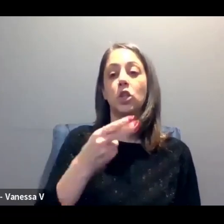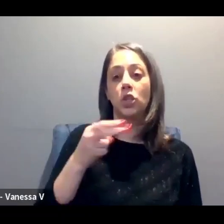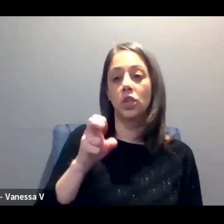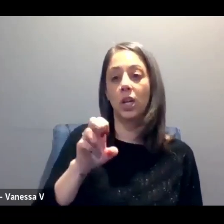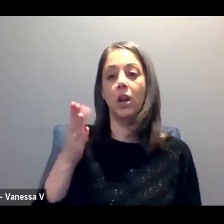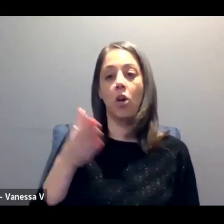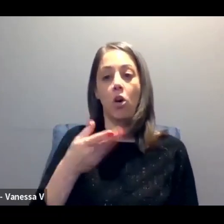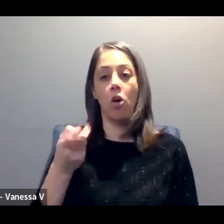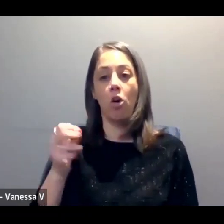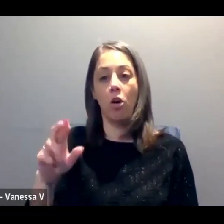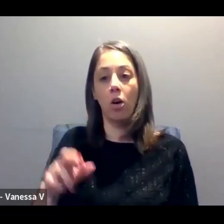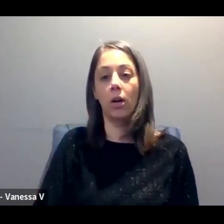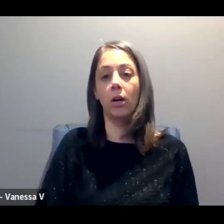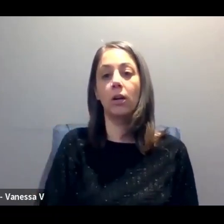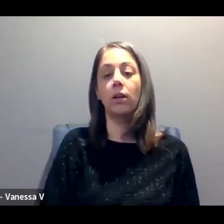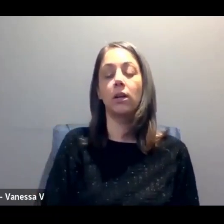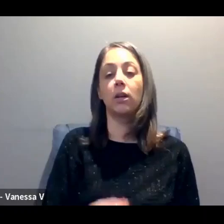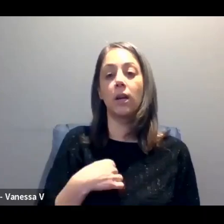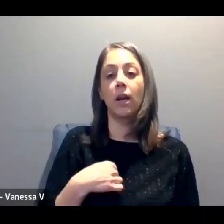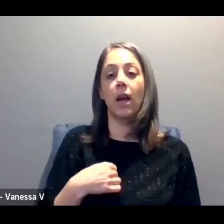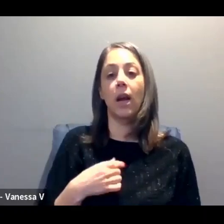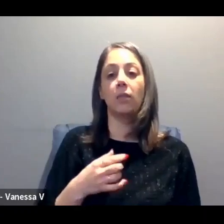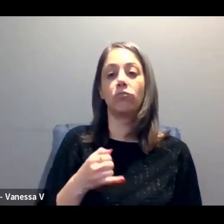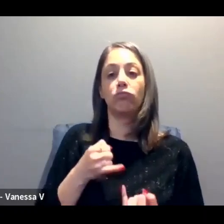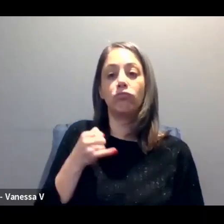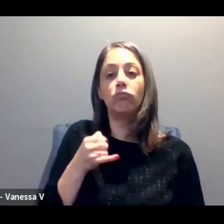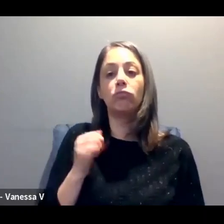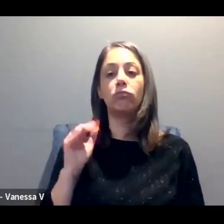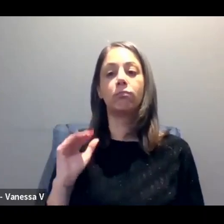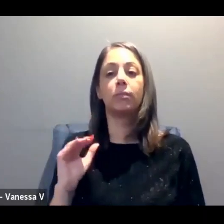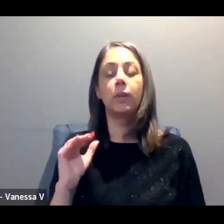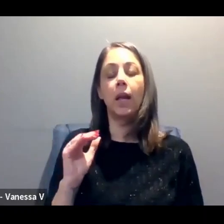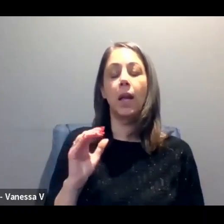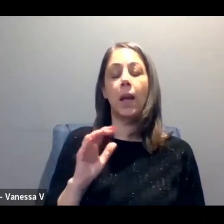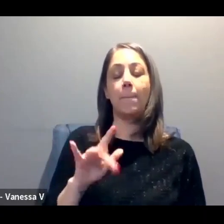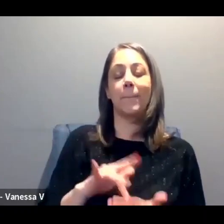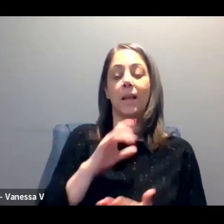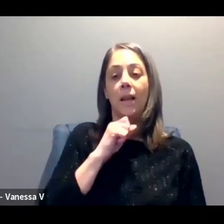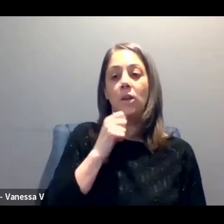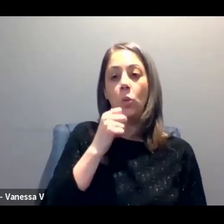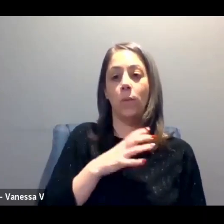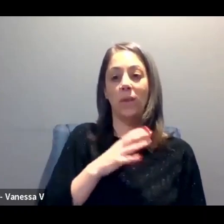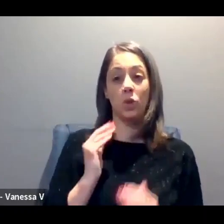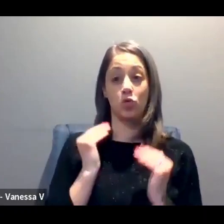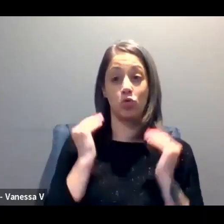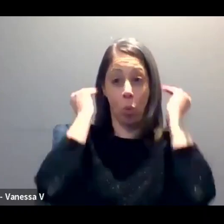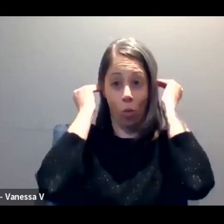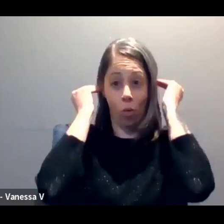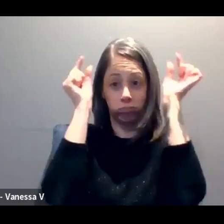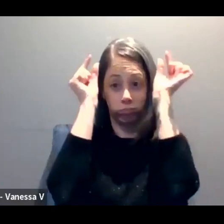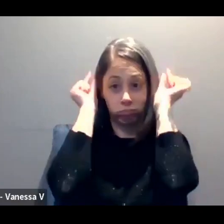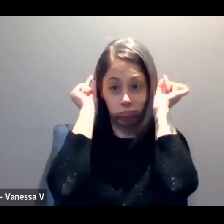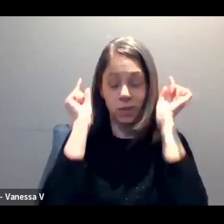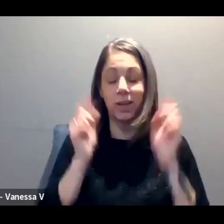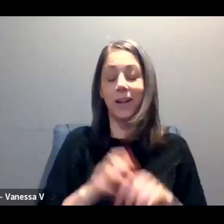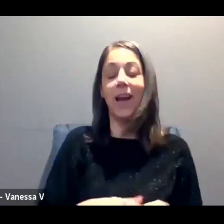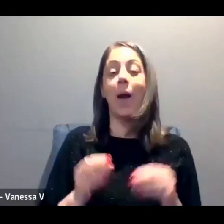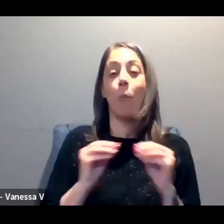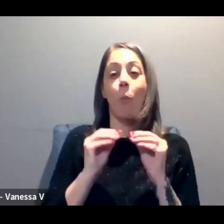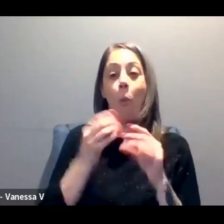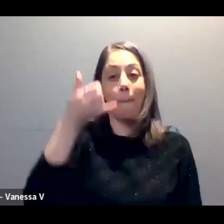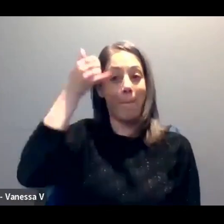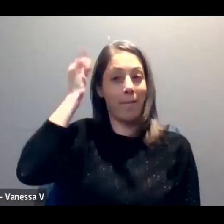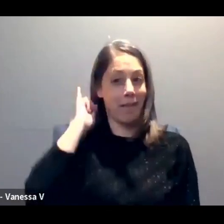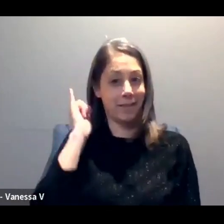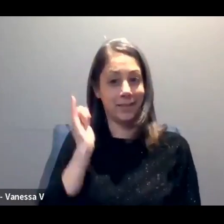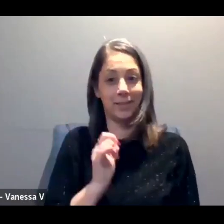pronoun, and I am a petite middle-aged woman with really short hair, and much shorter and now blonder than it was